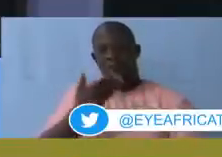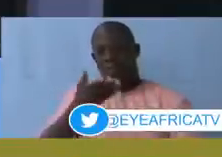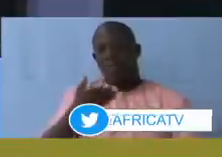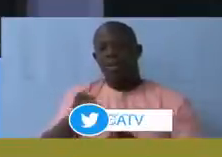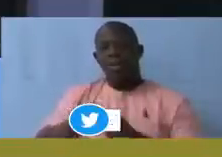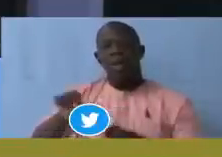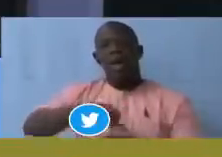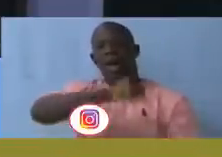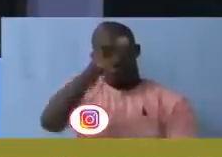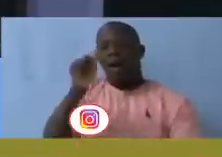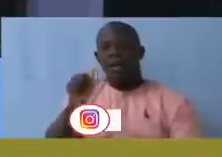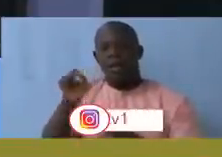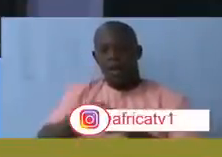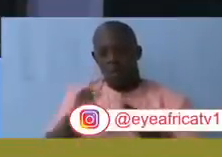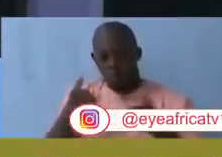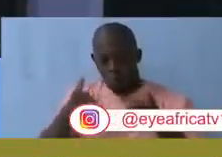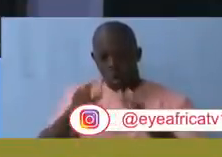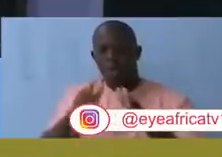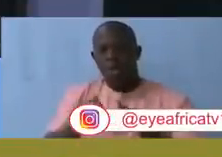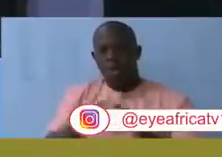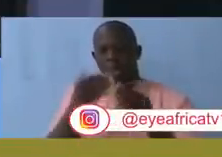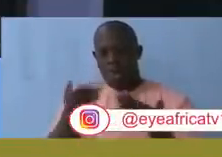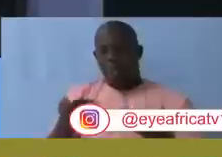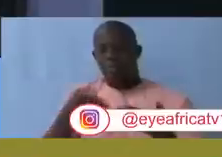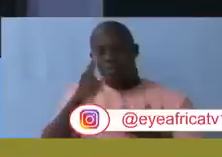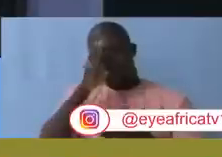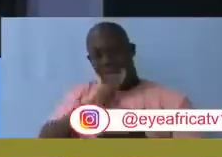And the route that we are trying to take now,